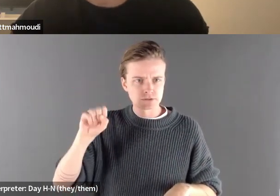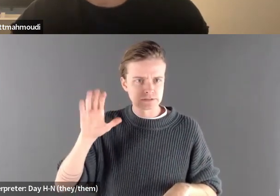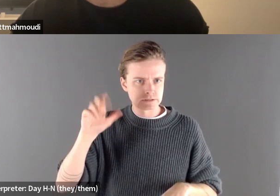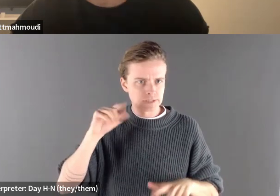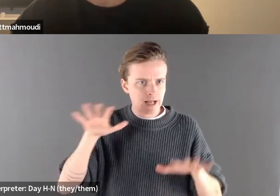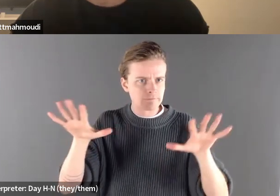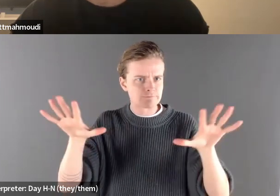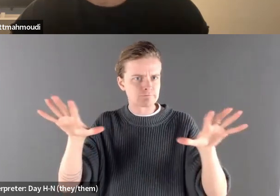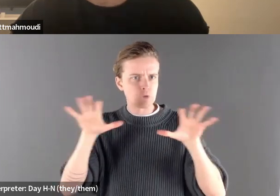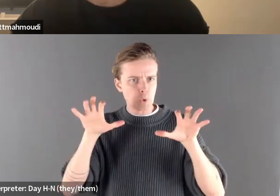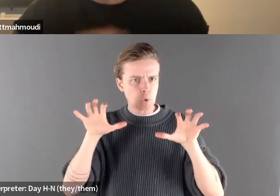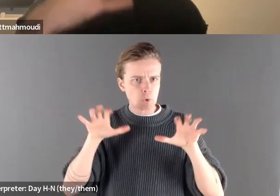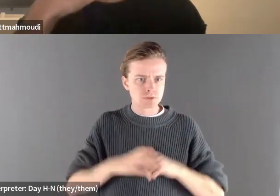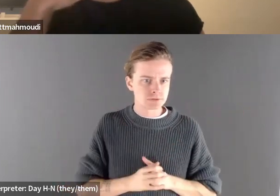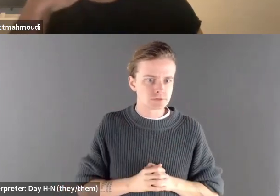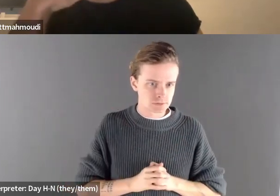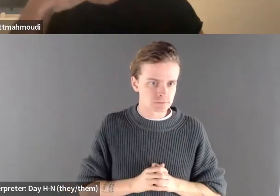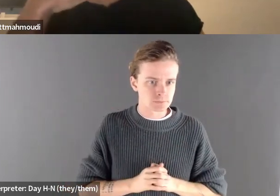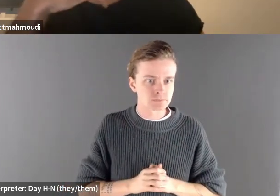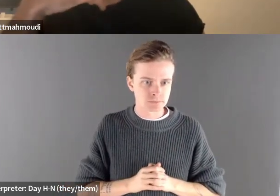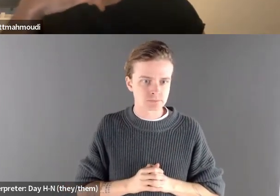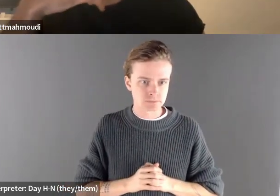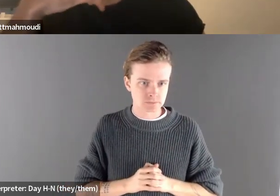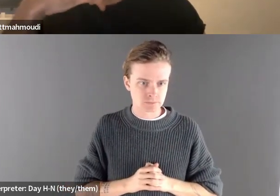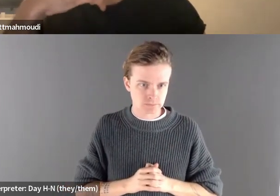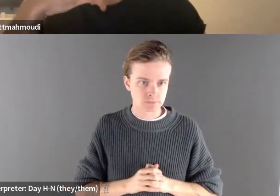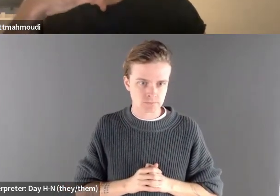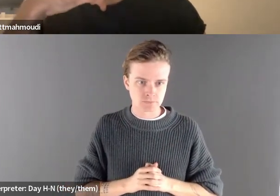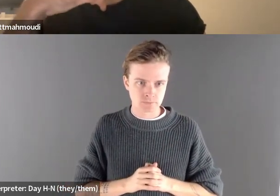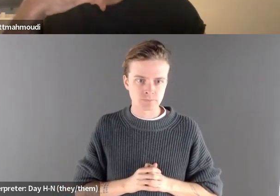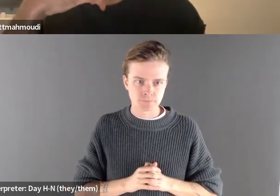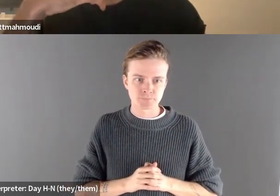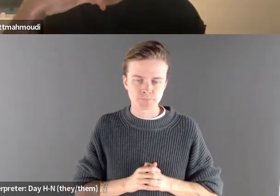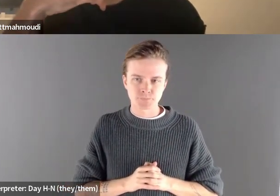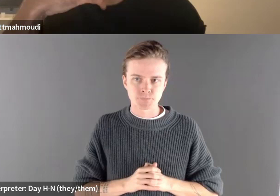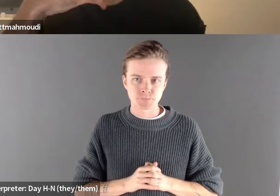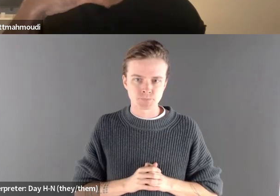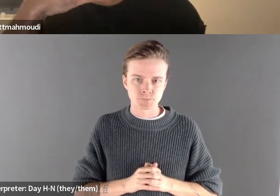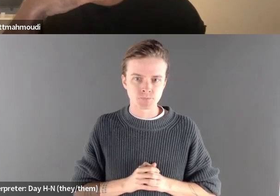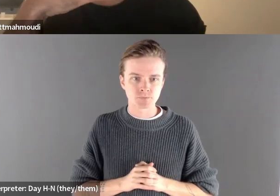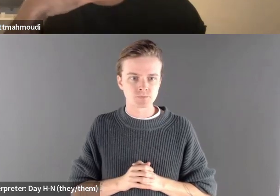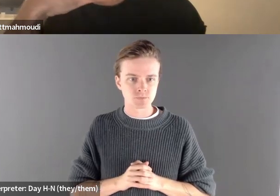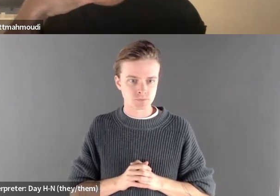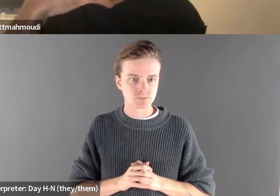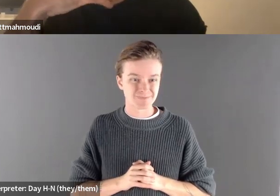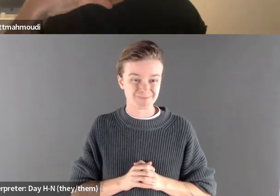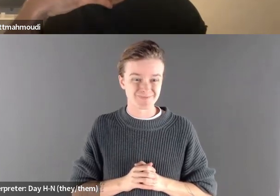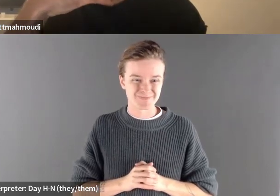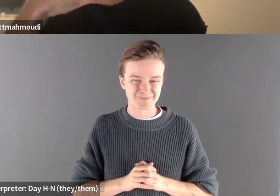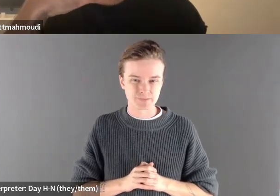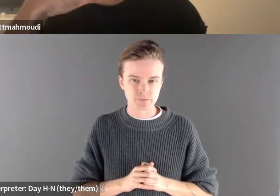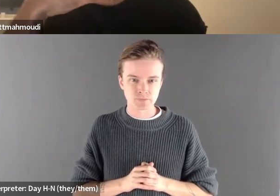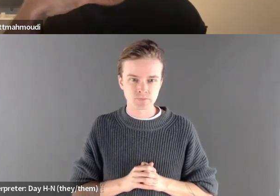So Francesca, when you're able to, if you heard Matt, your thoughts on his response,